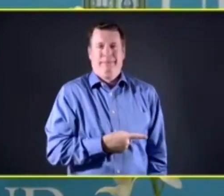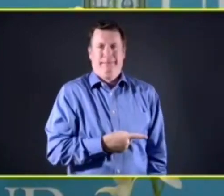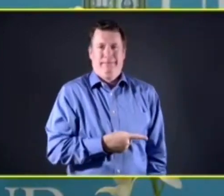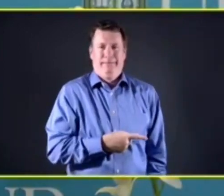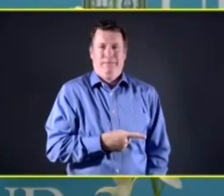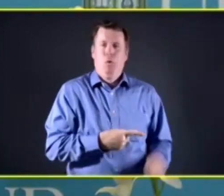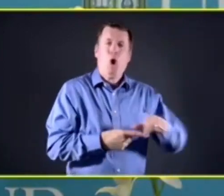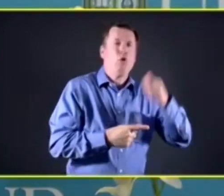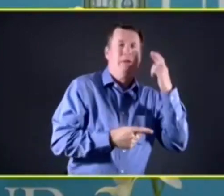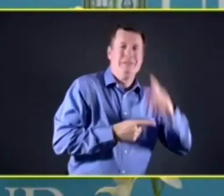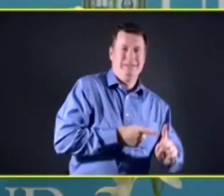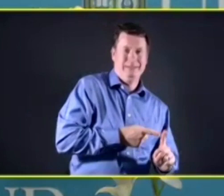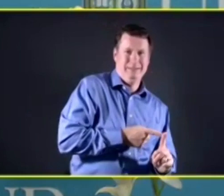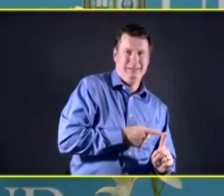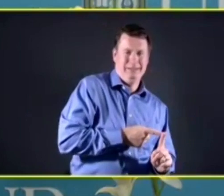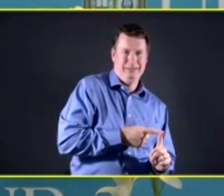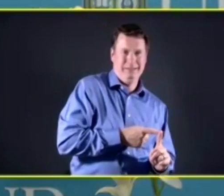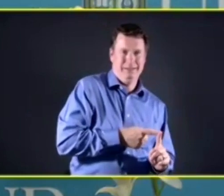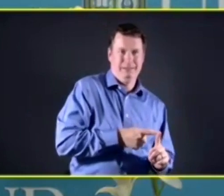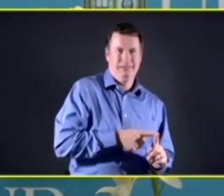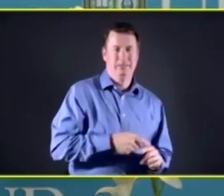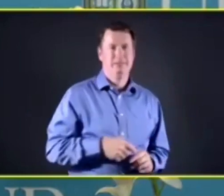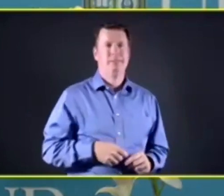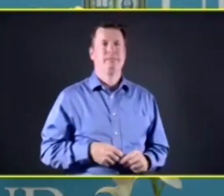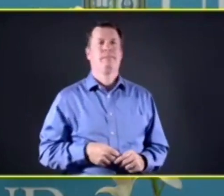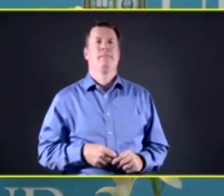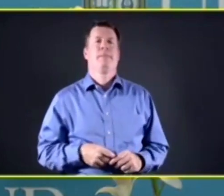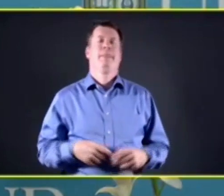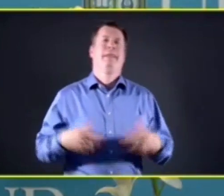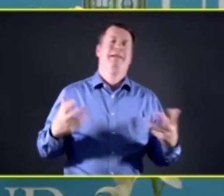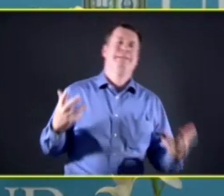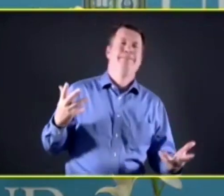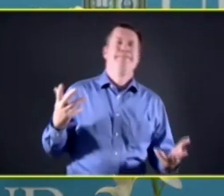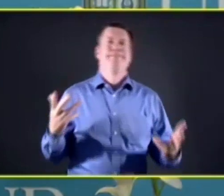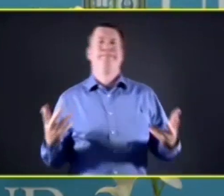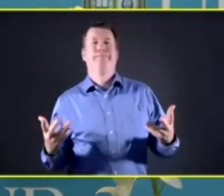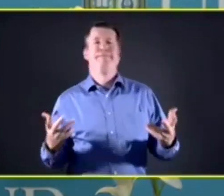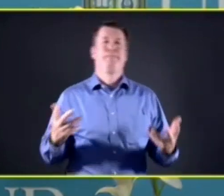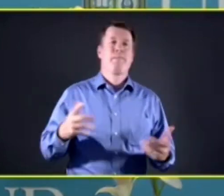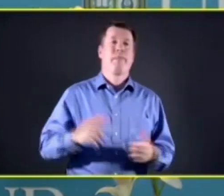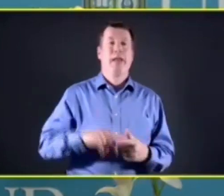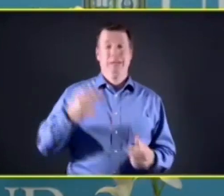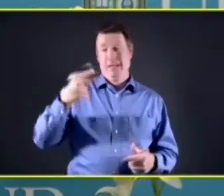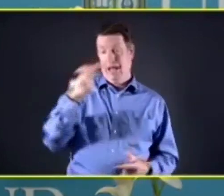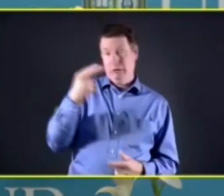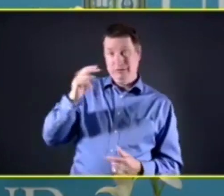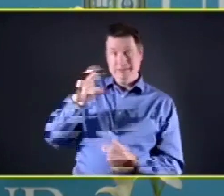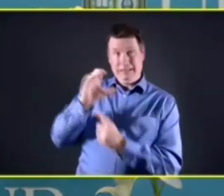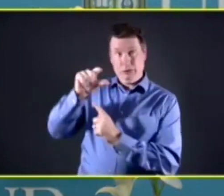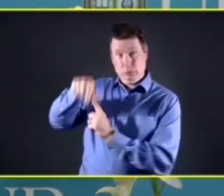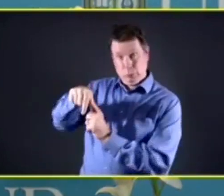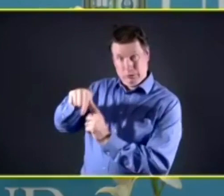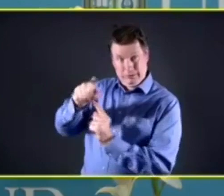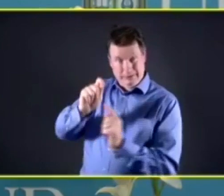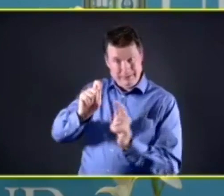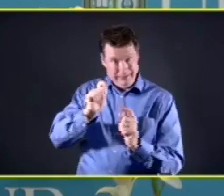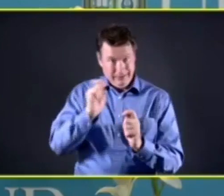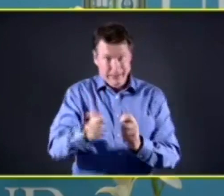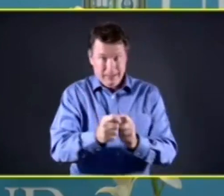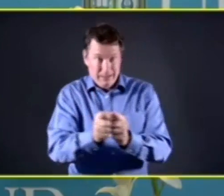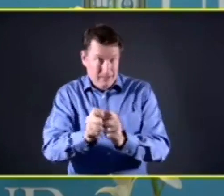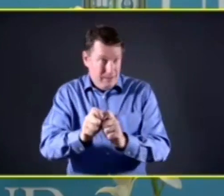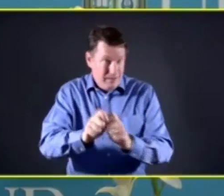what patients got. And, you know, there are all sorts of doses of hydroxychloroquine, you know, so there, it was very